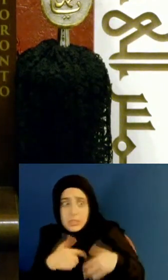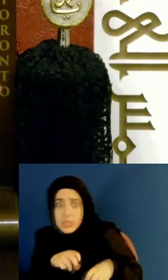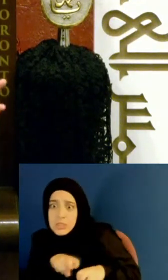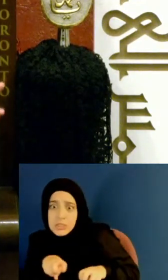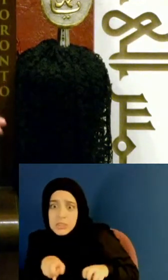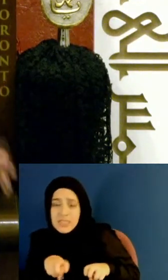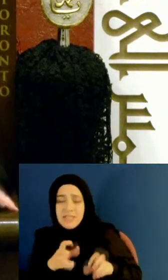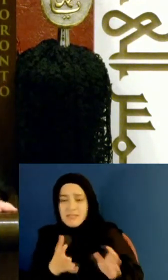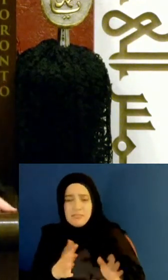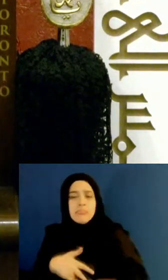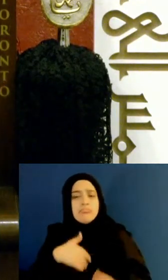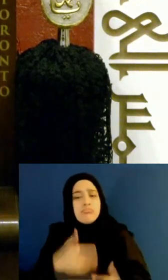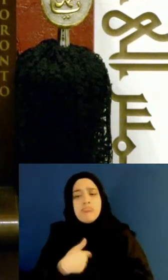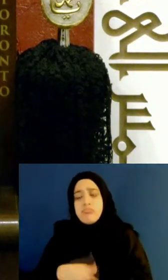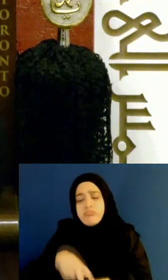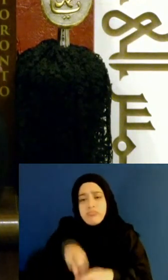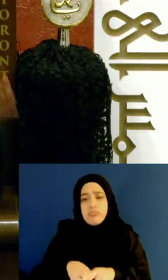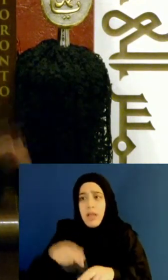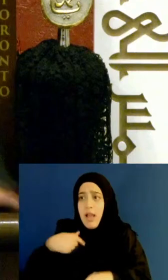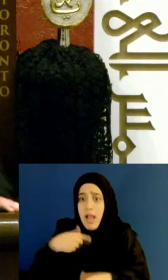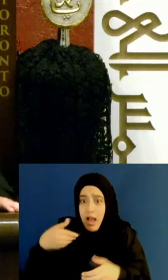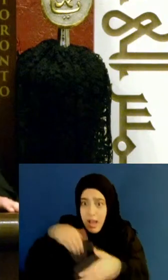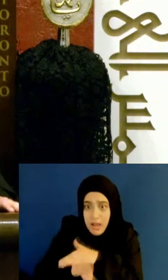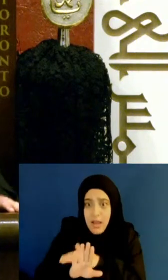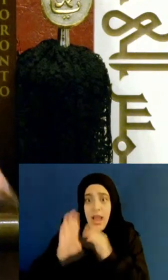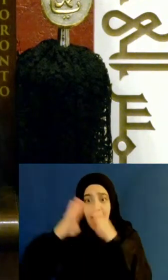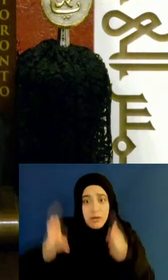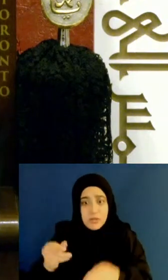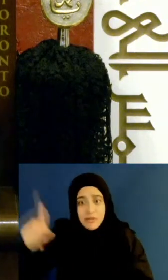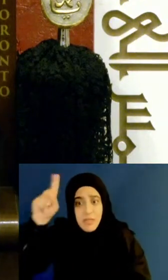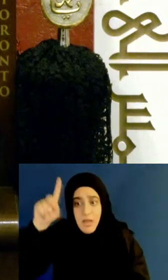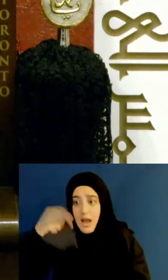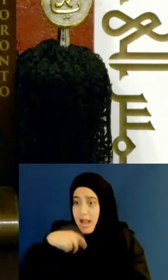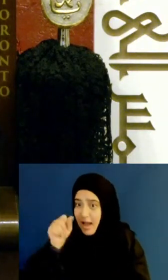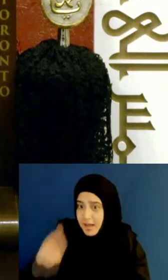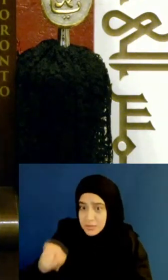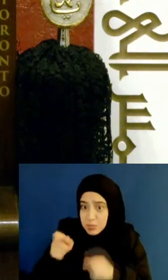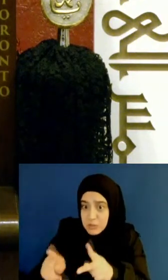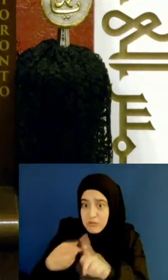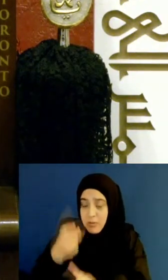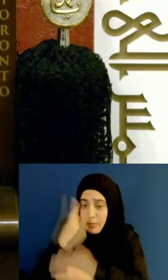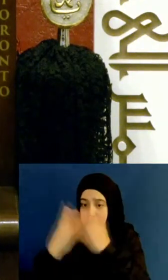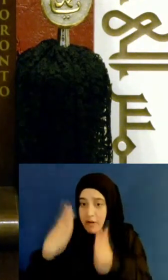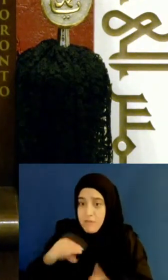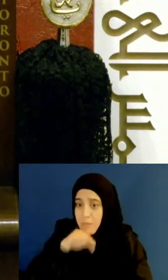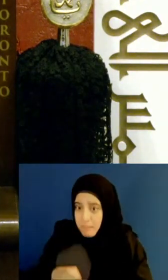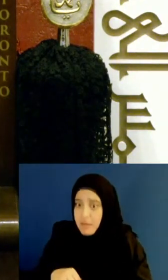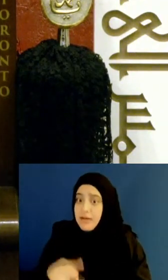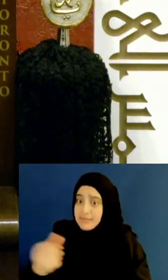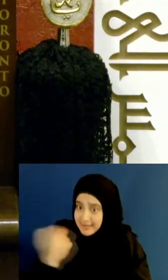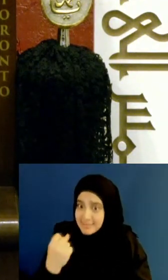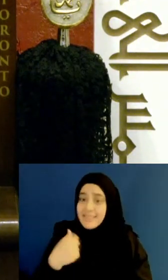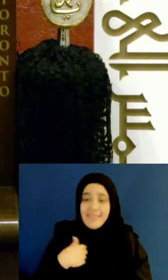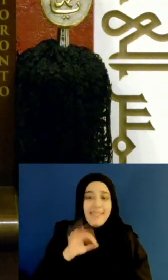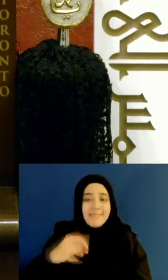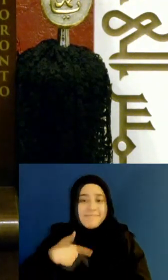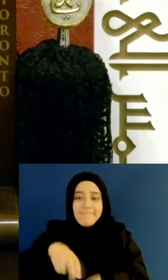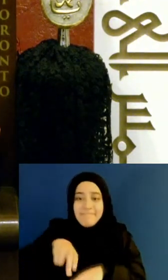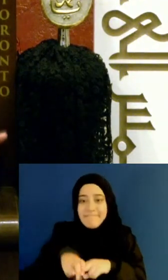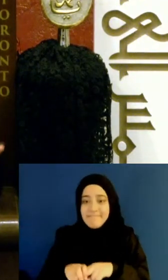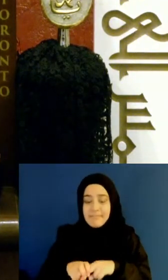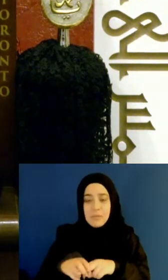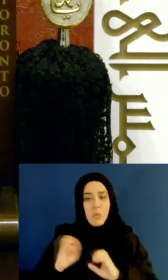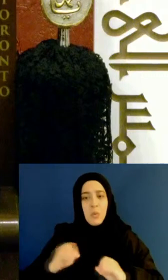of Rasulullah, and I'm seated. He was unaffected. Somebody like me, if it happened to me, I'd be offended. I would probably throw